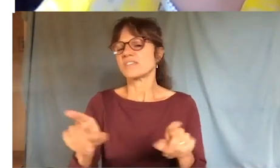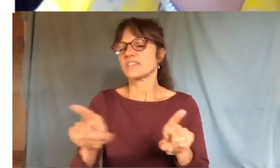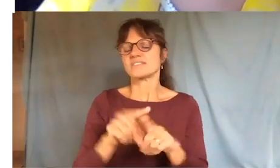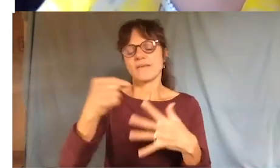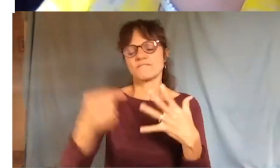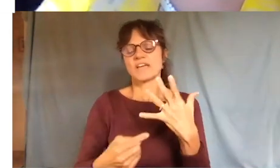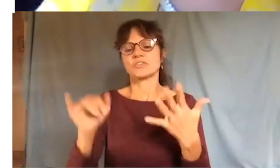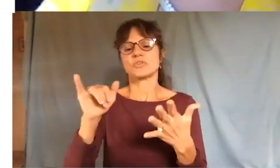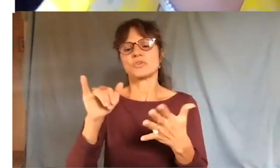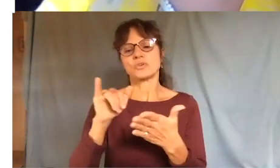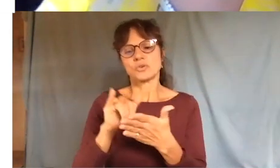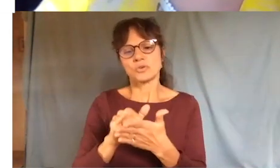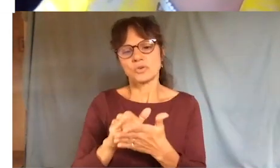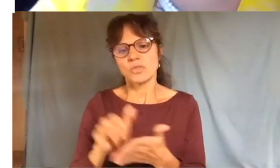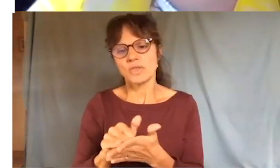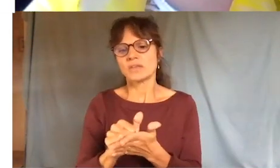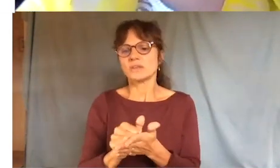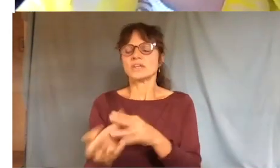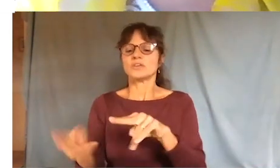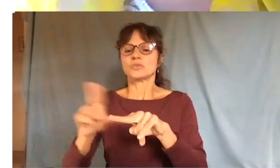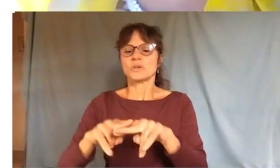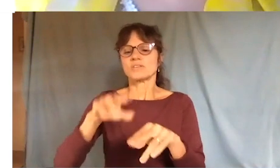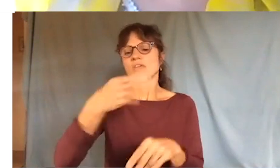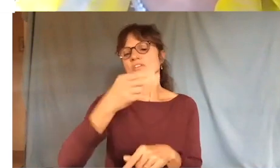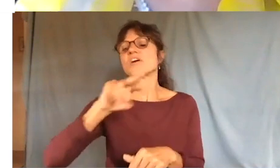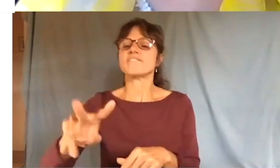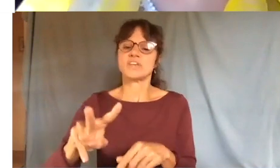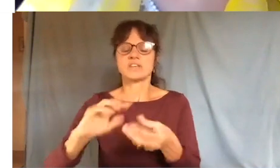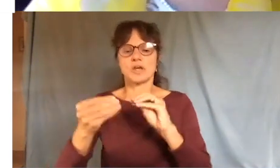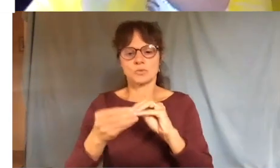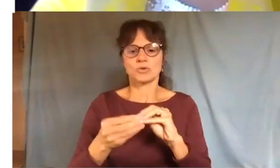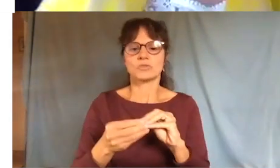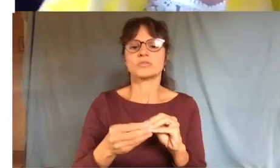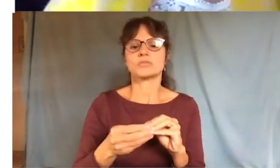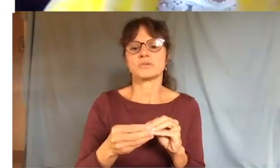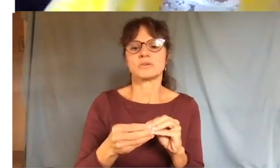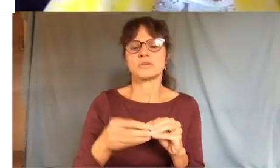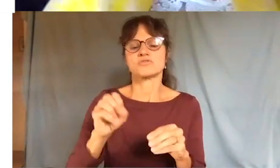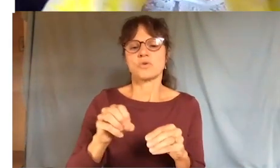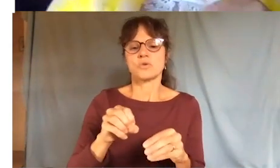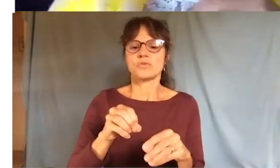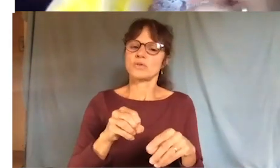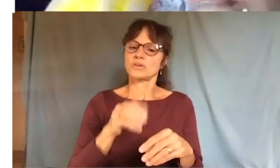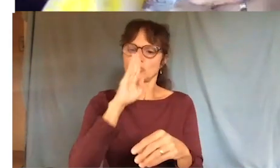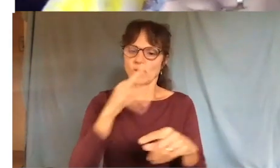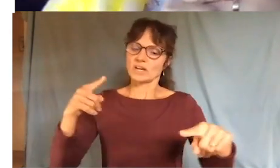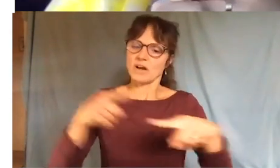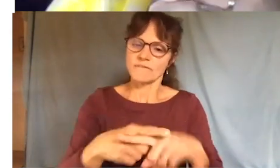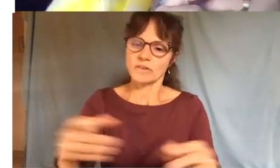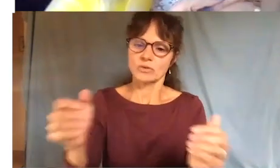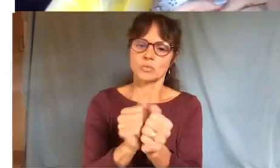drive HIV prevalence. Many of the risk reduction strategies for COVID are in direct conflict with